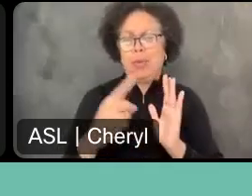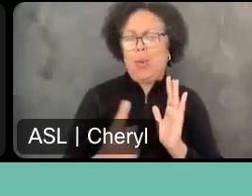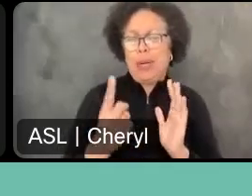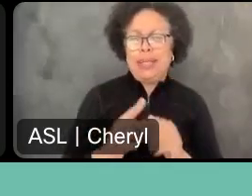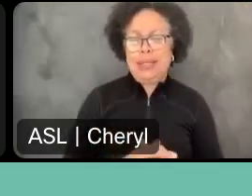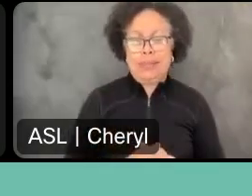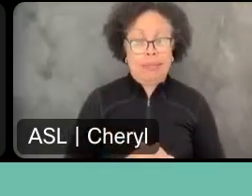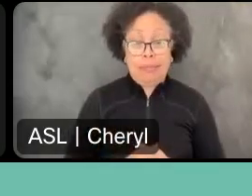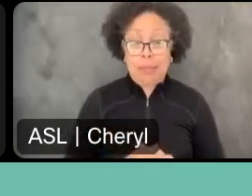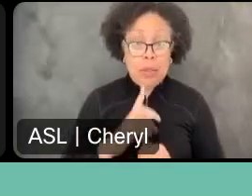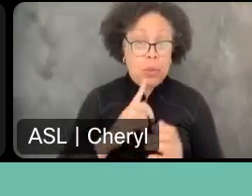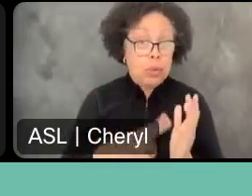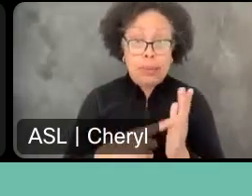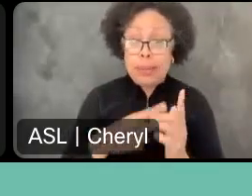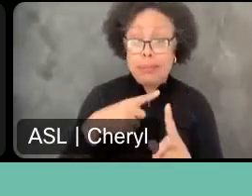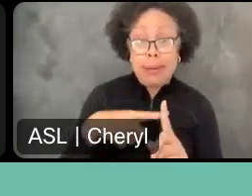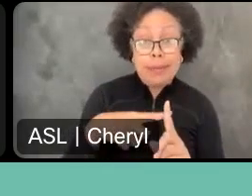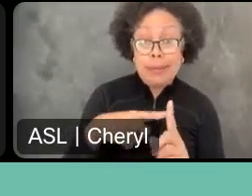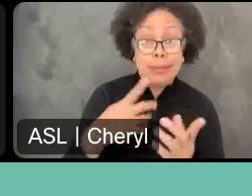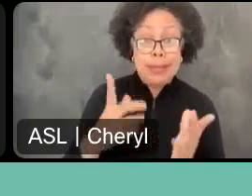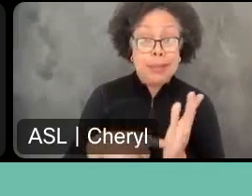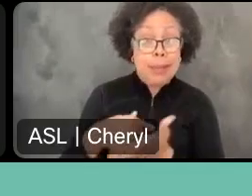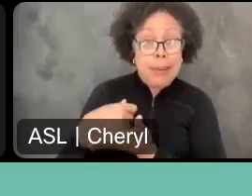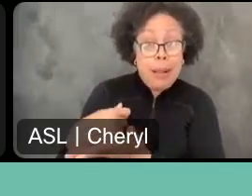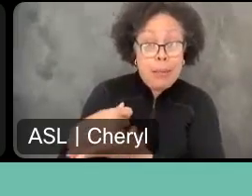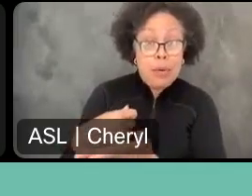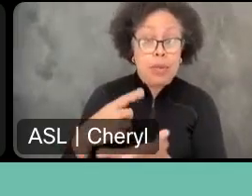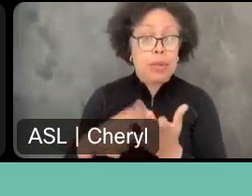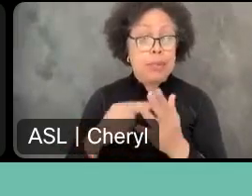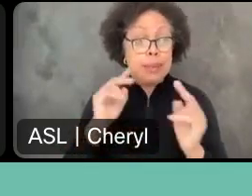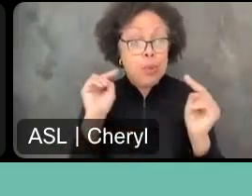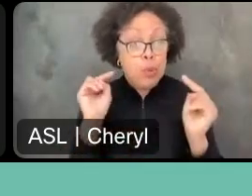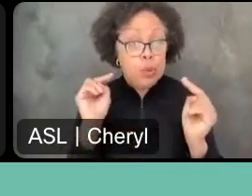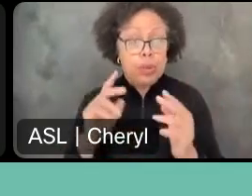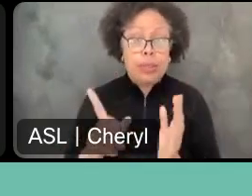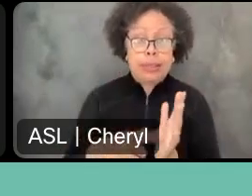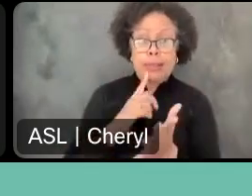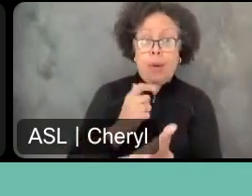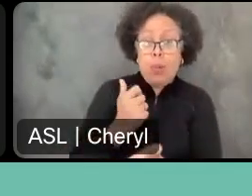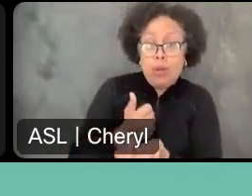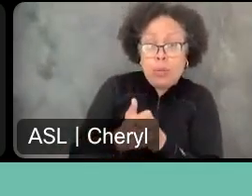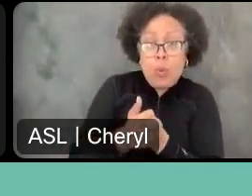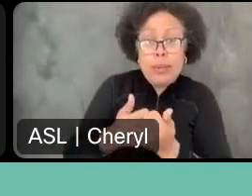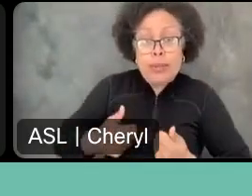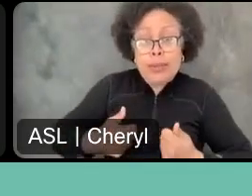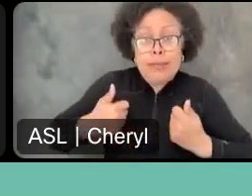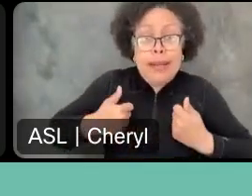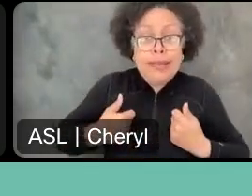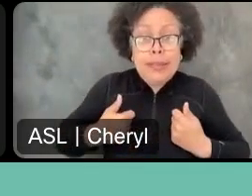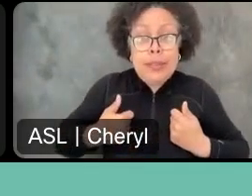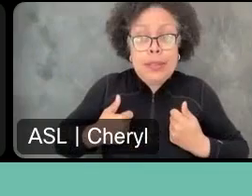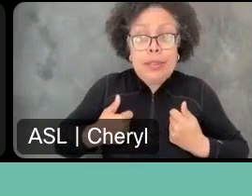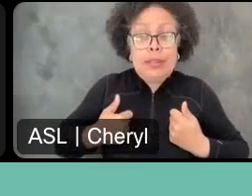fact, they may be positive, helpful, neutral, or support survival in different ways.